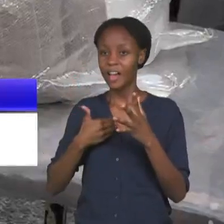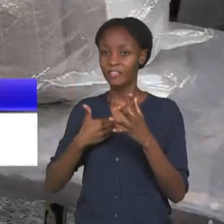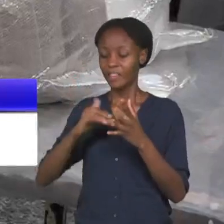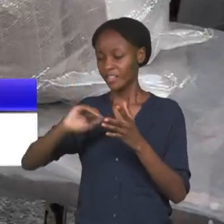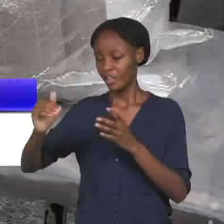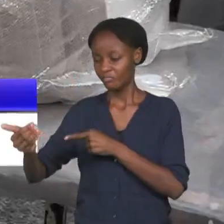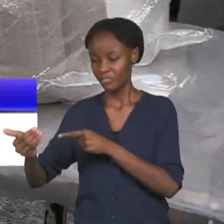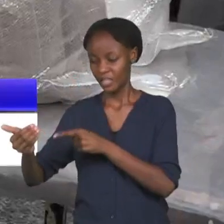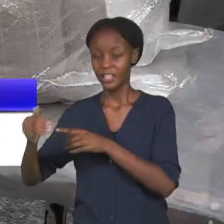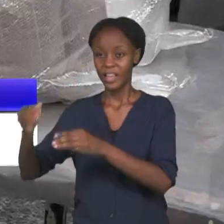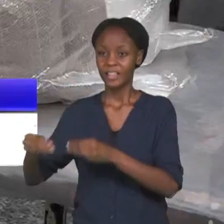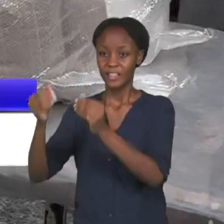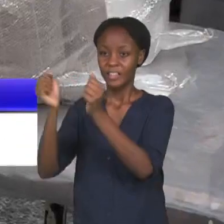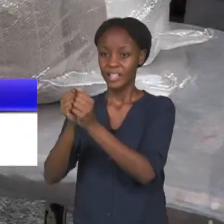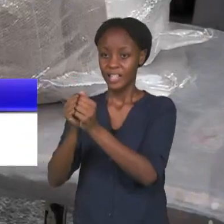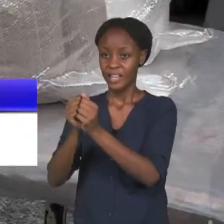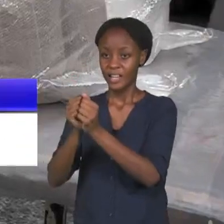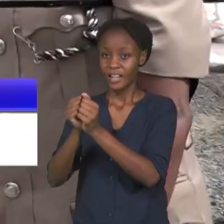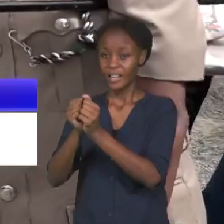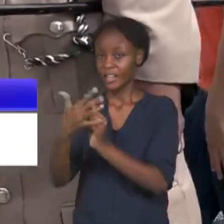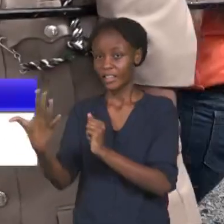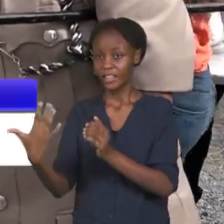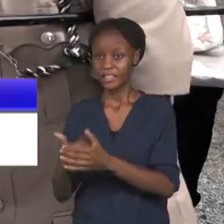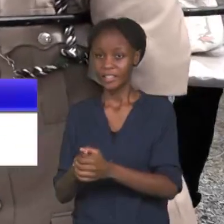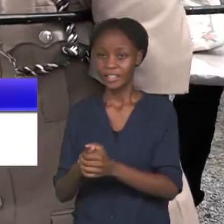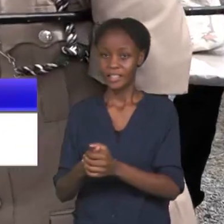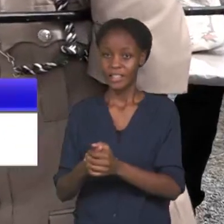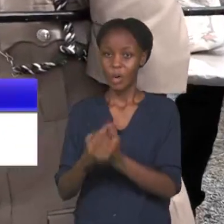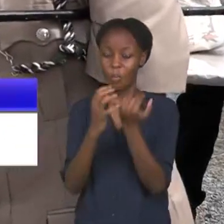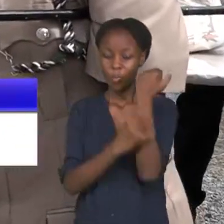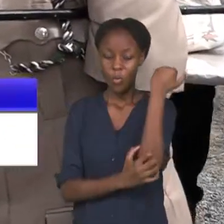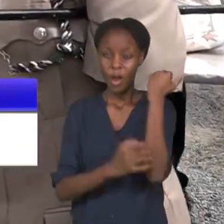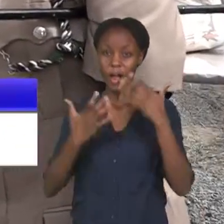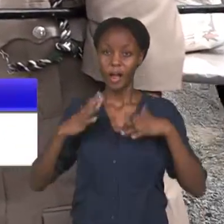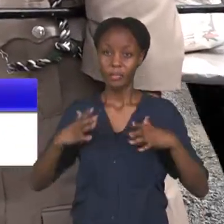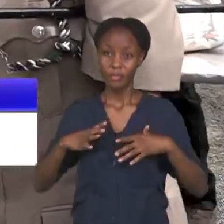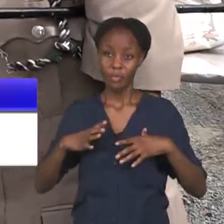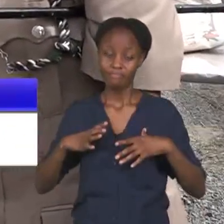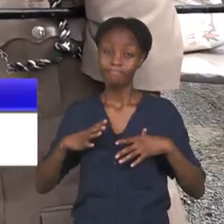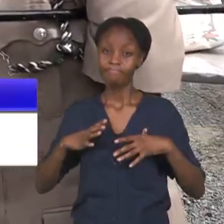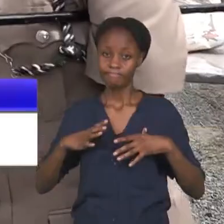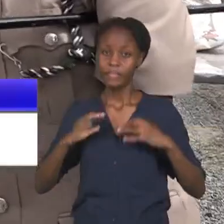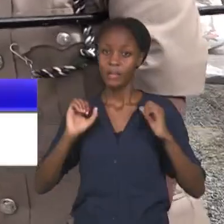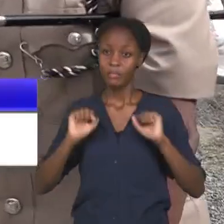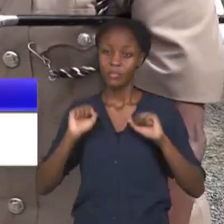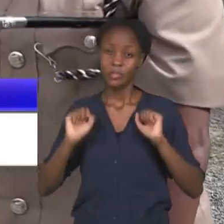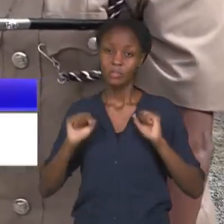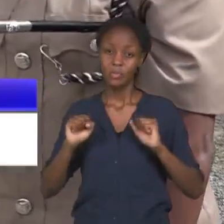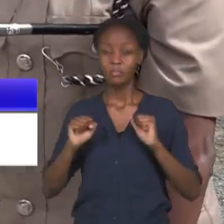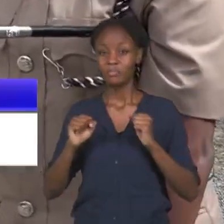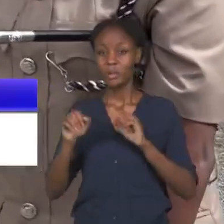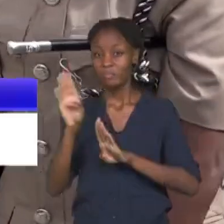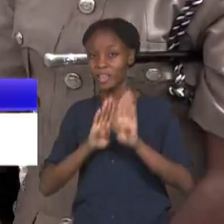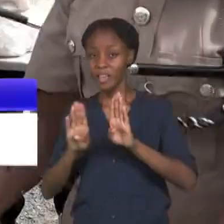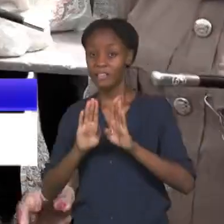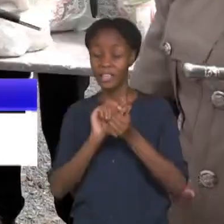received 10-day essential packs. With most vulnerable Kenyans at high risk of running into wrong habits to make ends meet, the